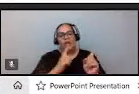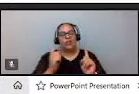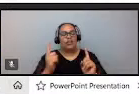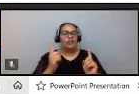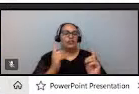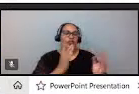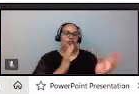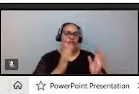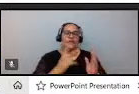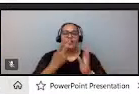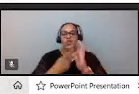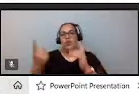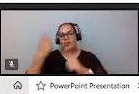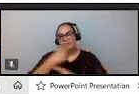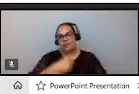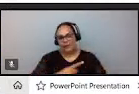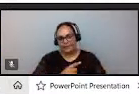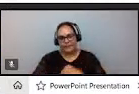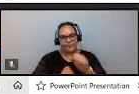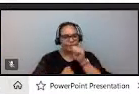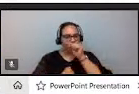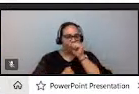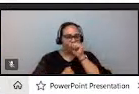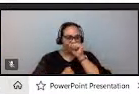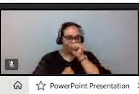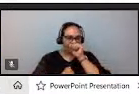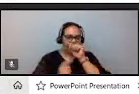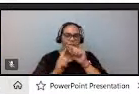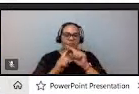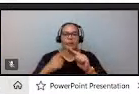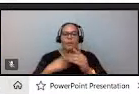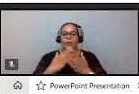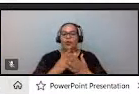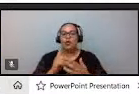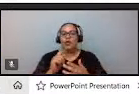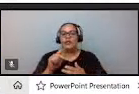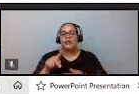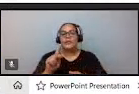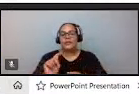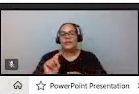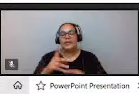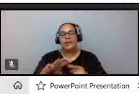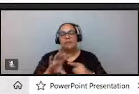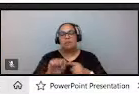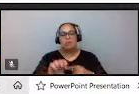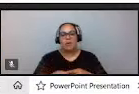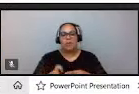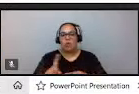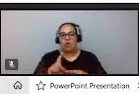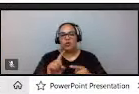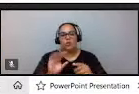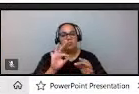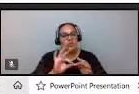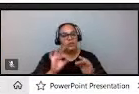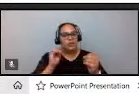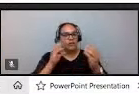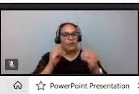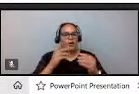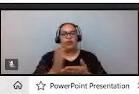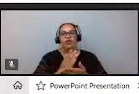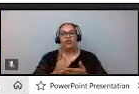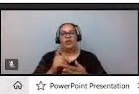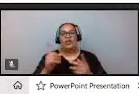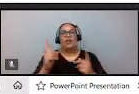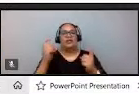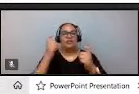which is also twice a day um and I'm sure TPT would pick up the particular information sharing which is